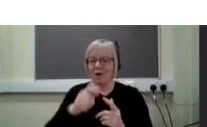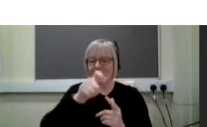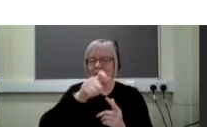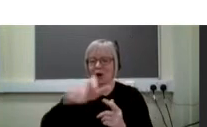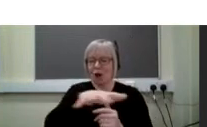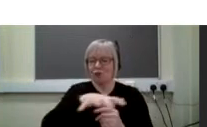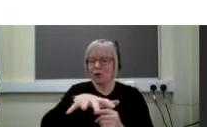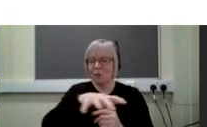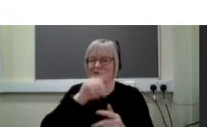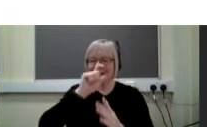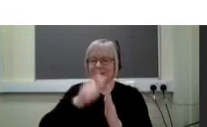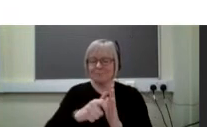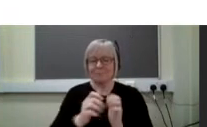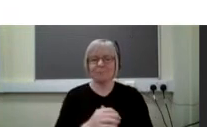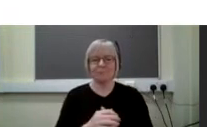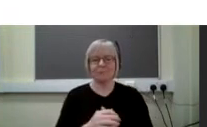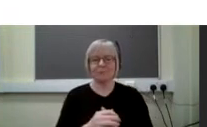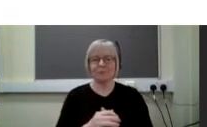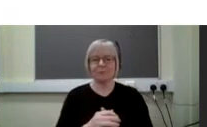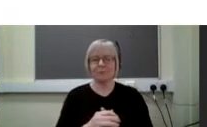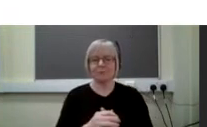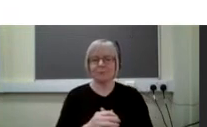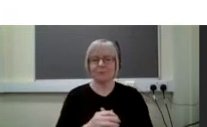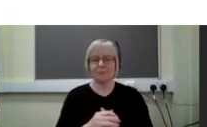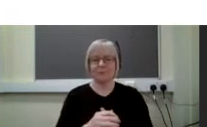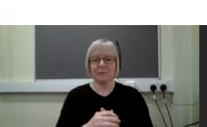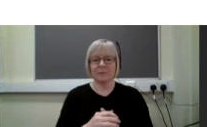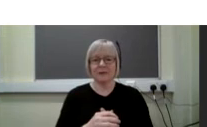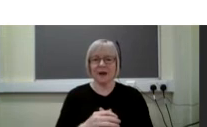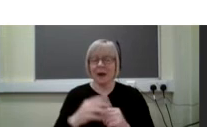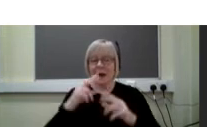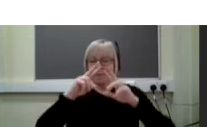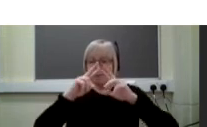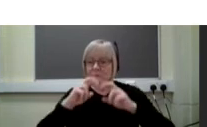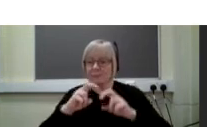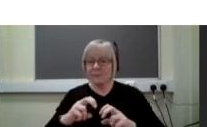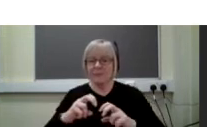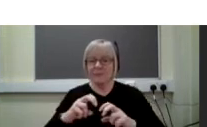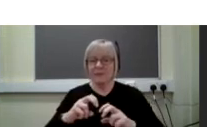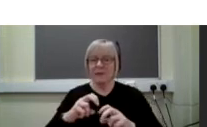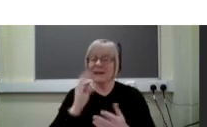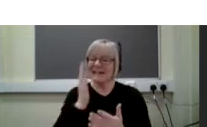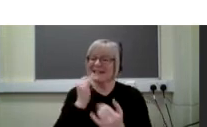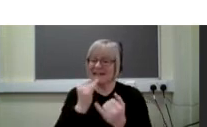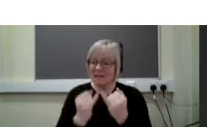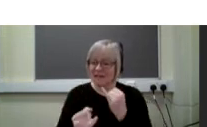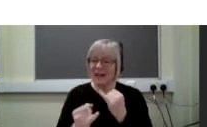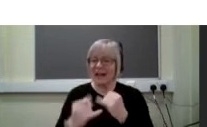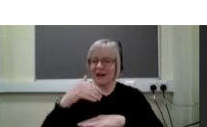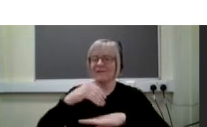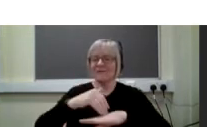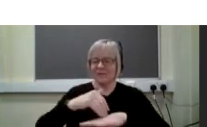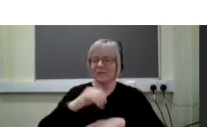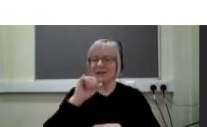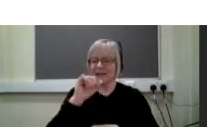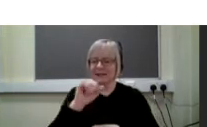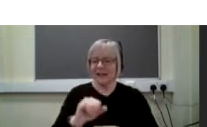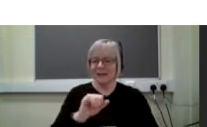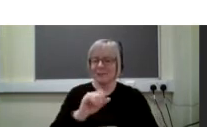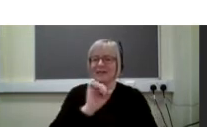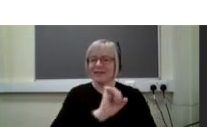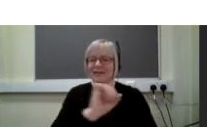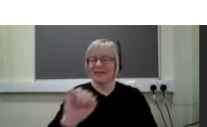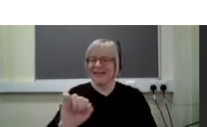emergencies. The scoping review found that despite being severely affected by the events, their experiences were